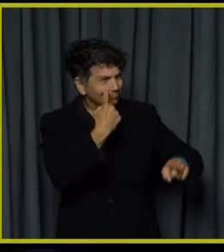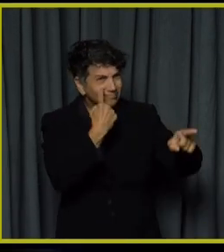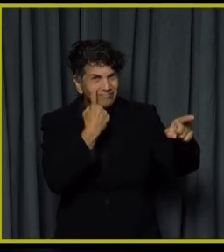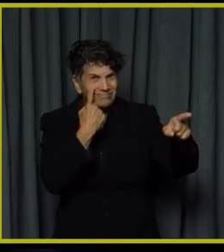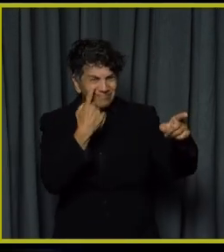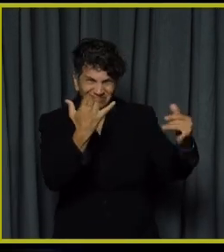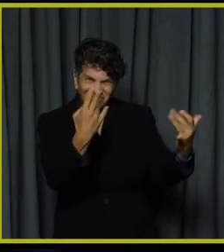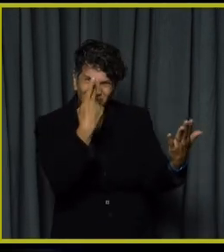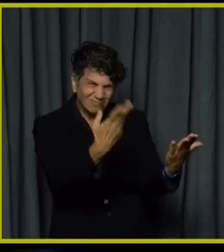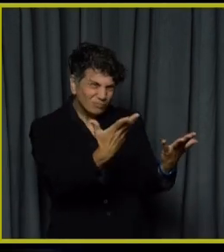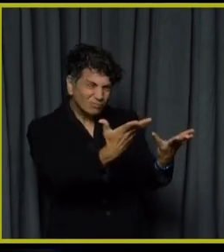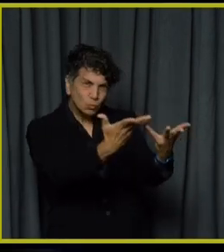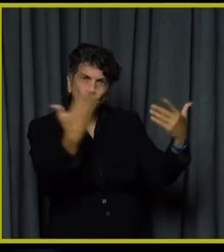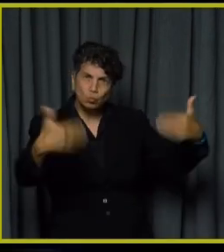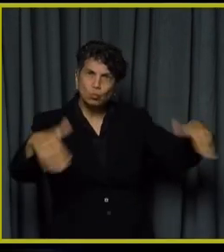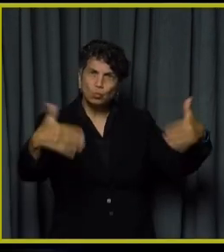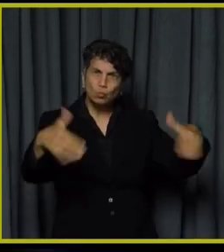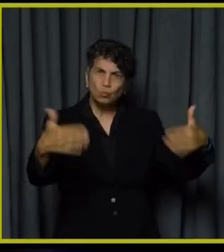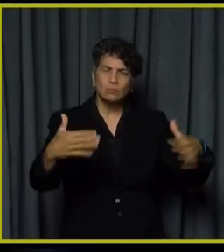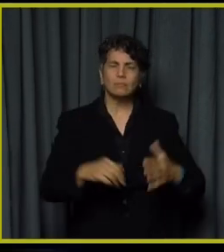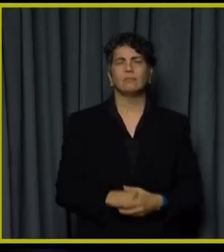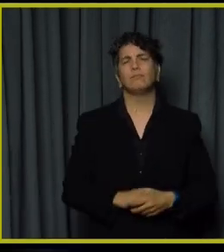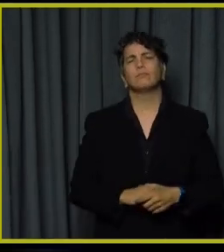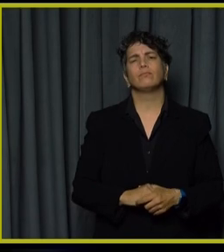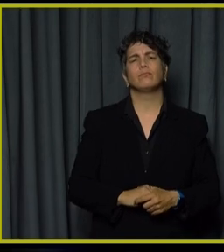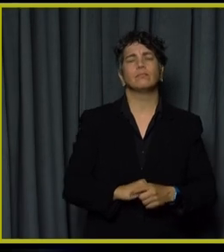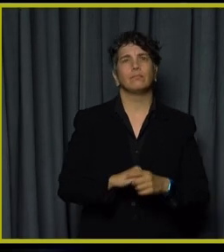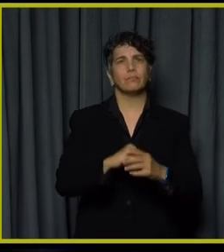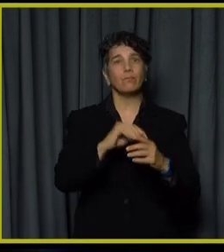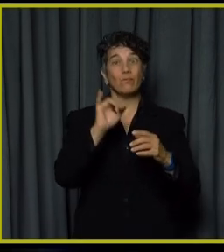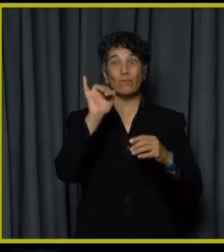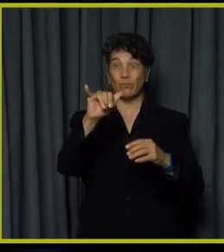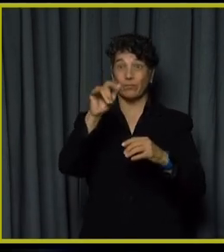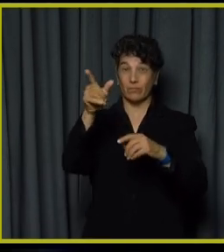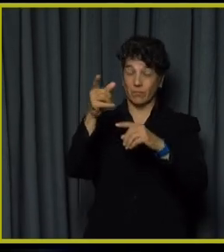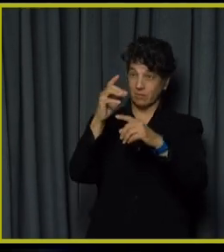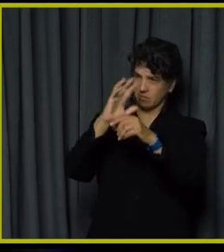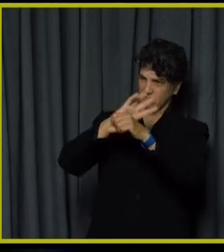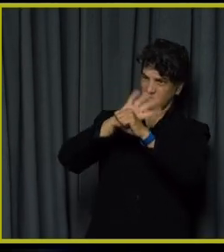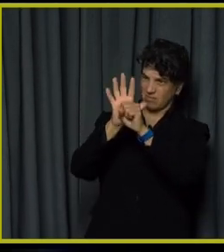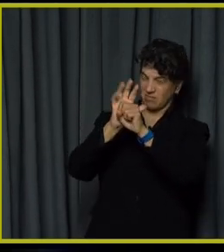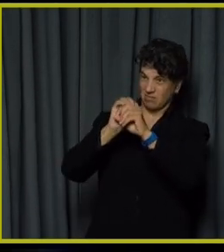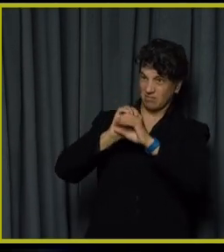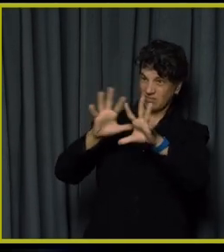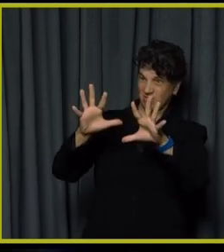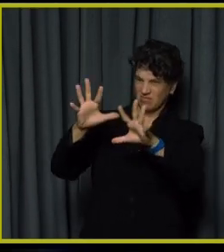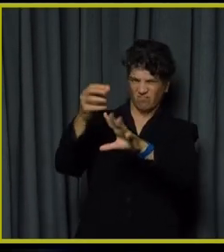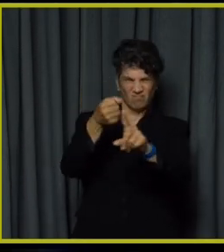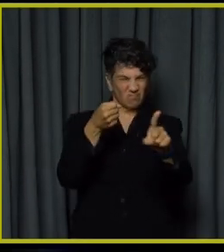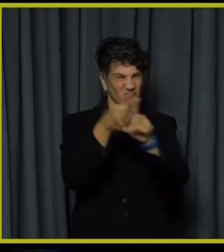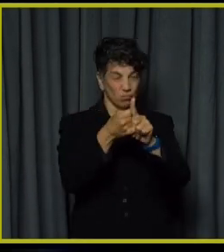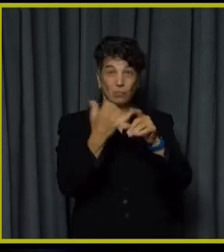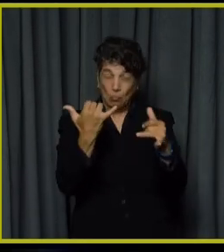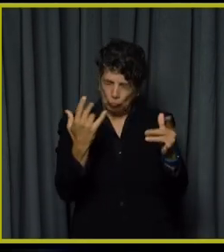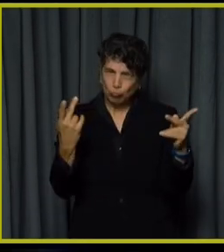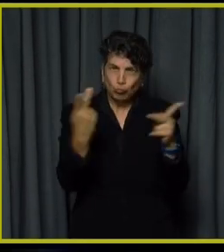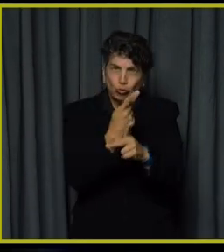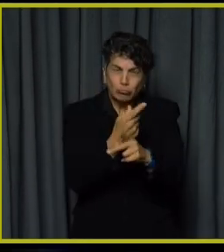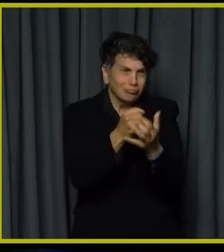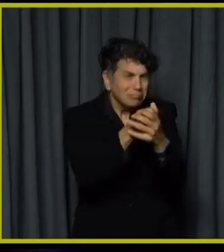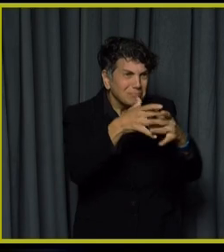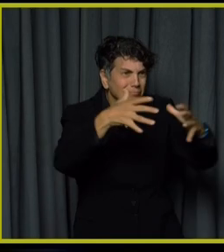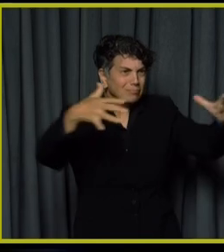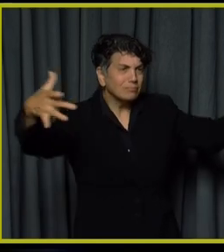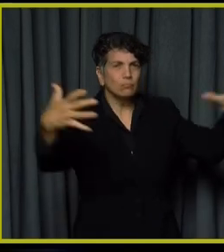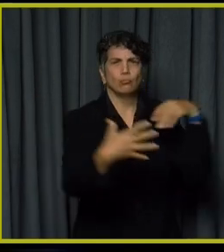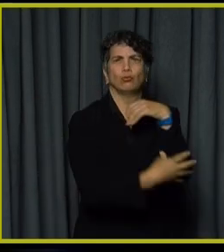the infection rates and mortality rates from COVID-19. For these reasons and so many more, this moral